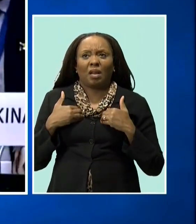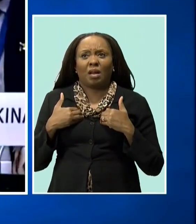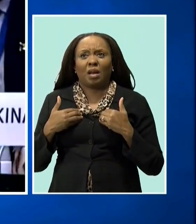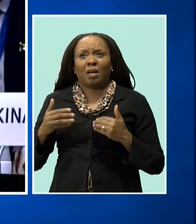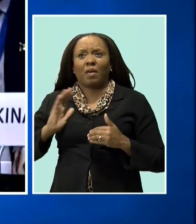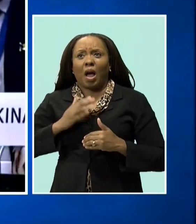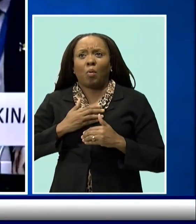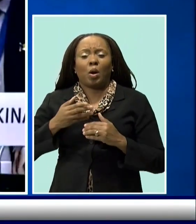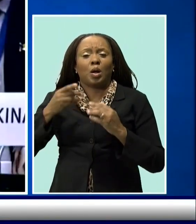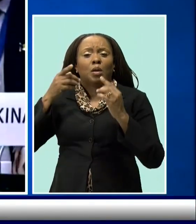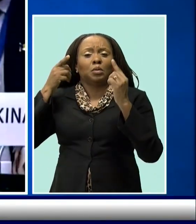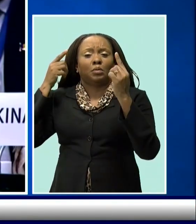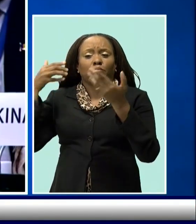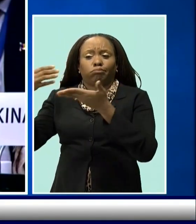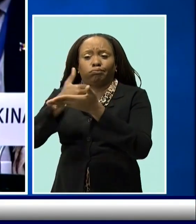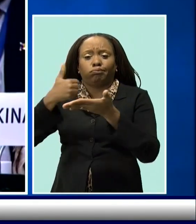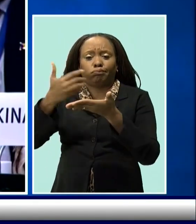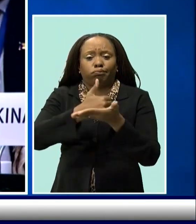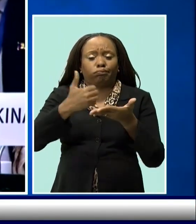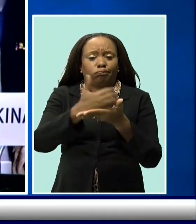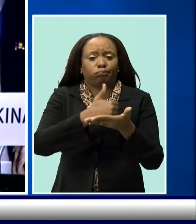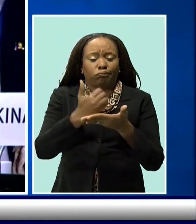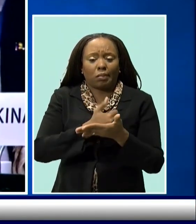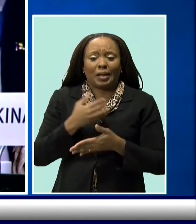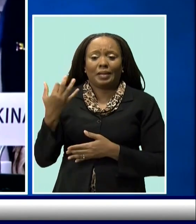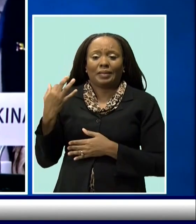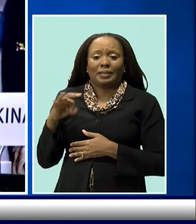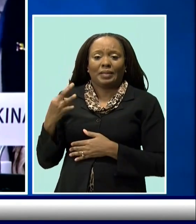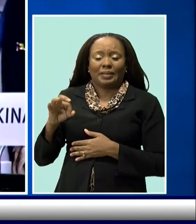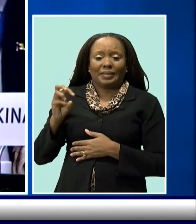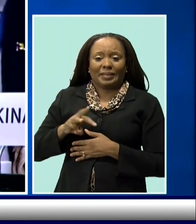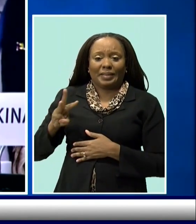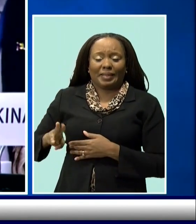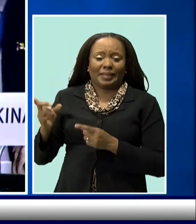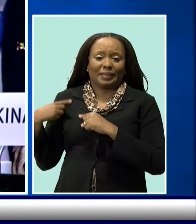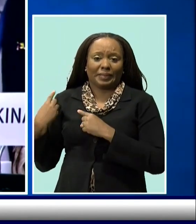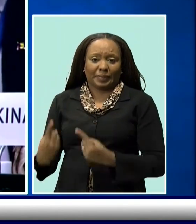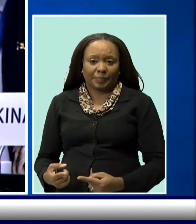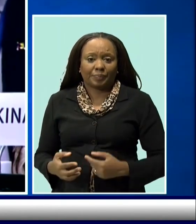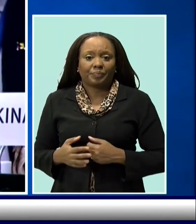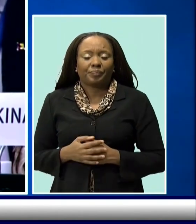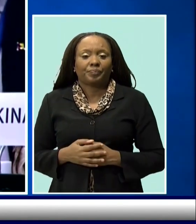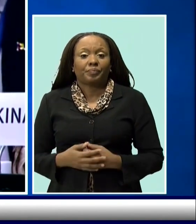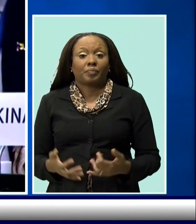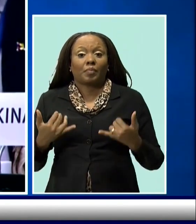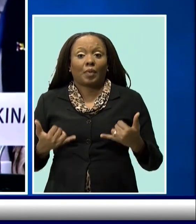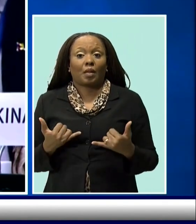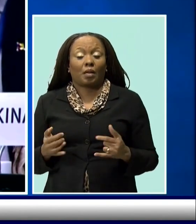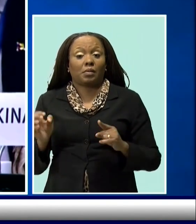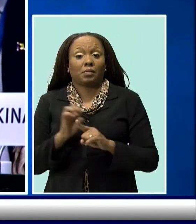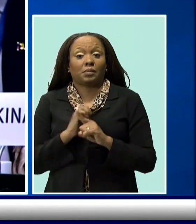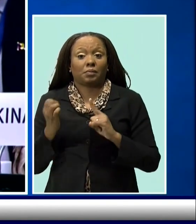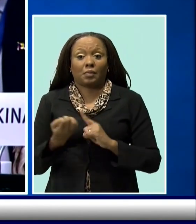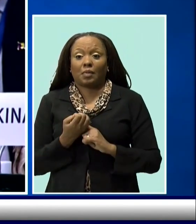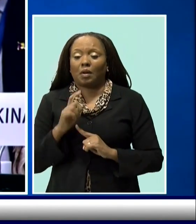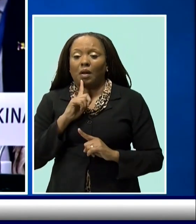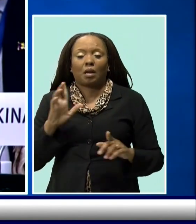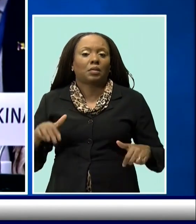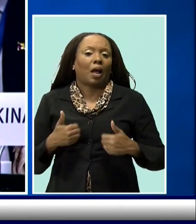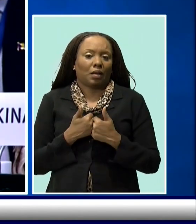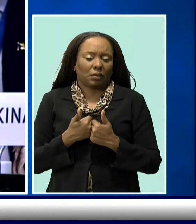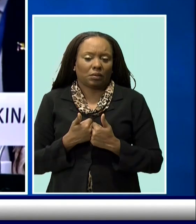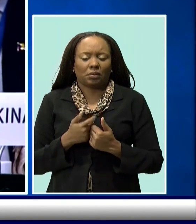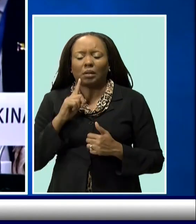independence and to ensure future resilient green economic growth. The current environment is particularly challenging for